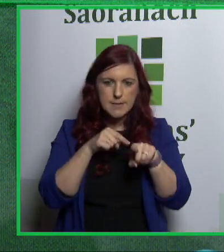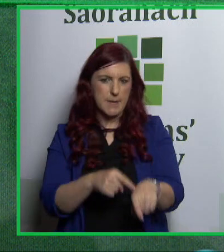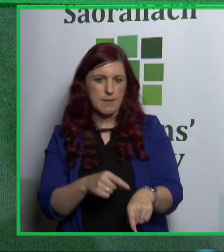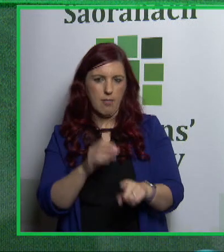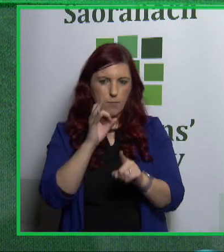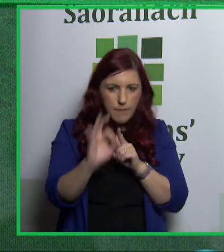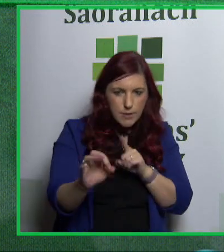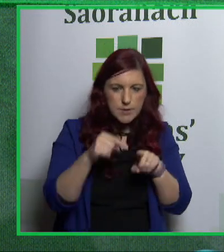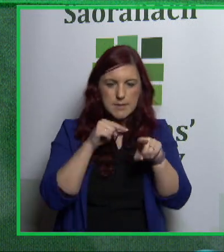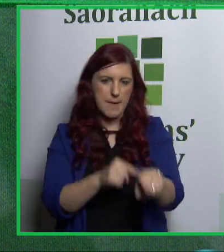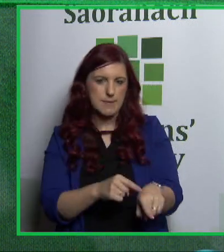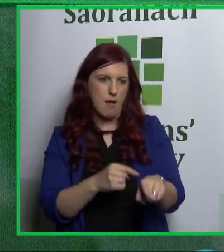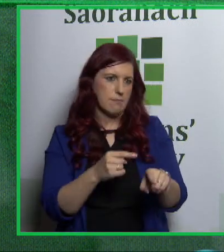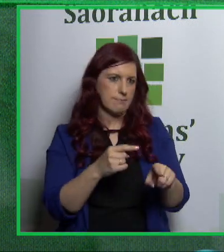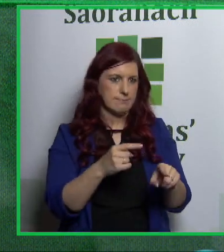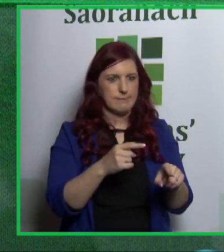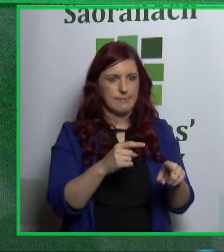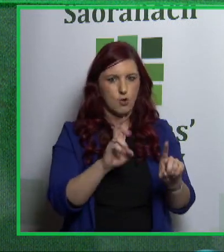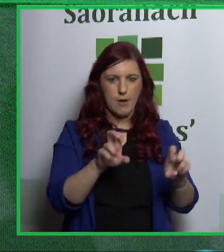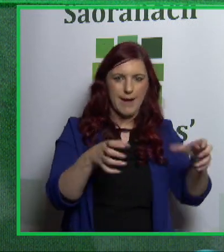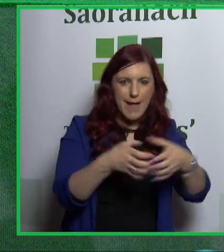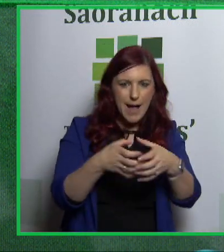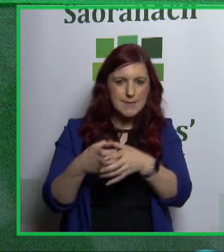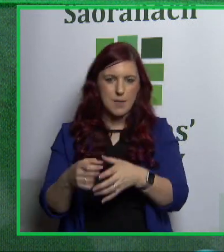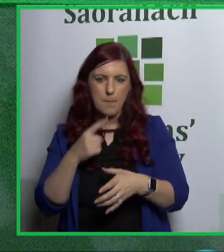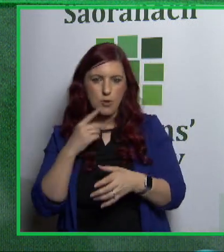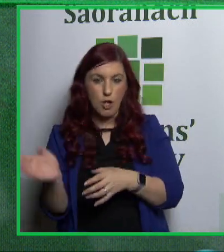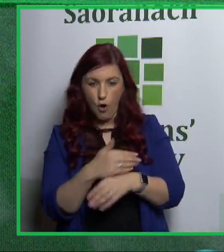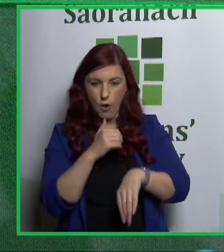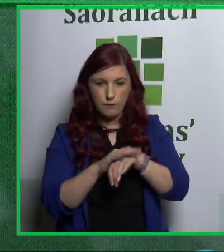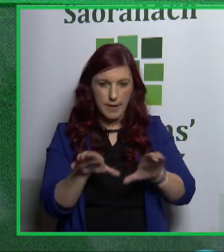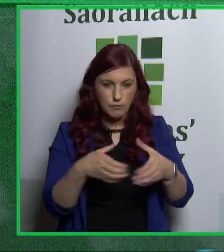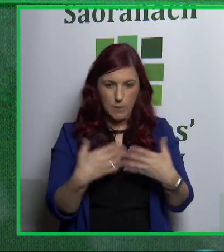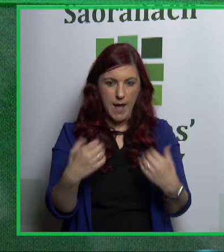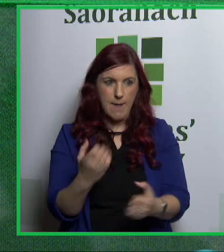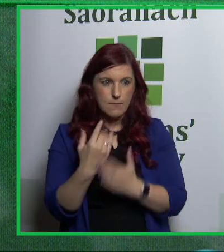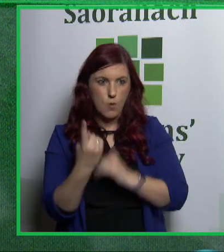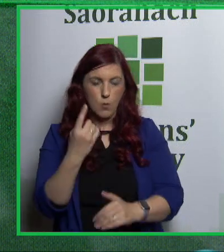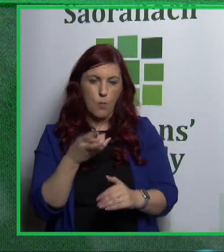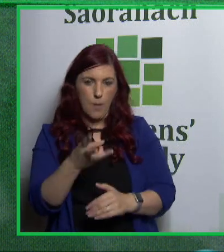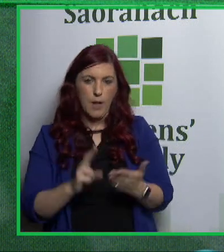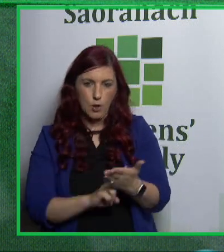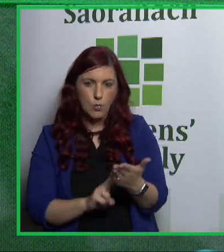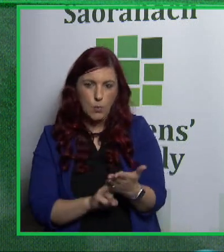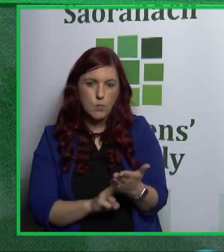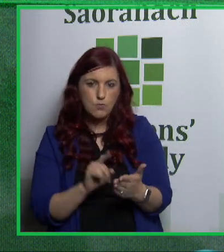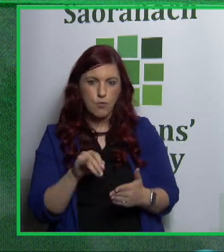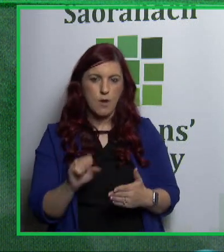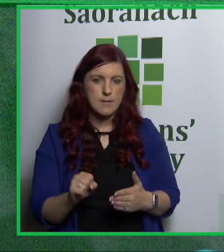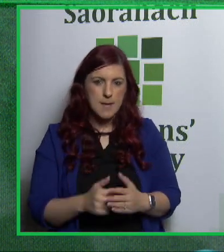and the college at times. But in every friend group, I think nowadays, there is somebody who uses some form of Class A drugs. It could